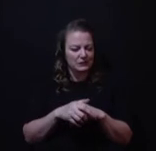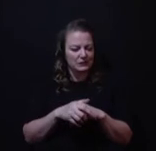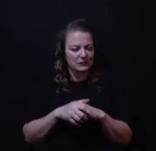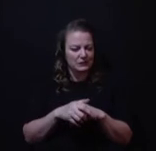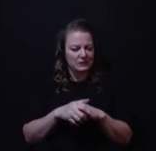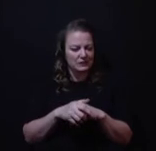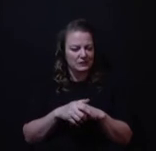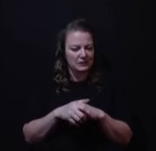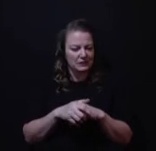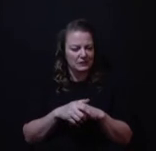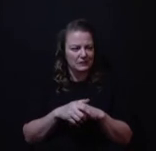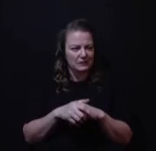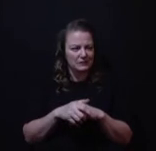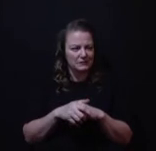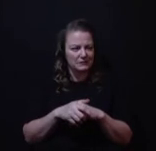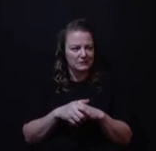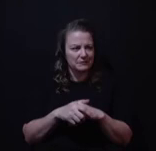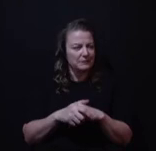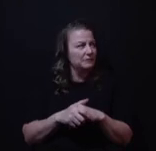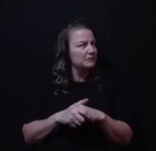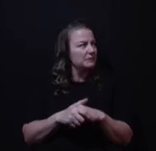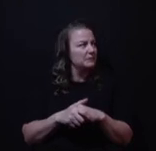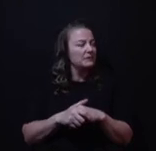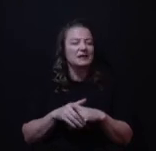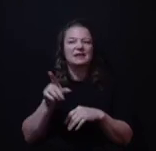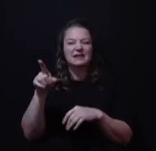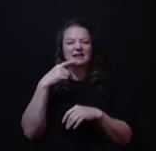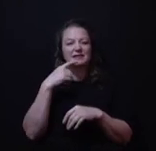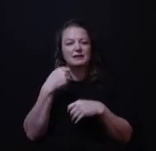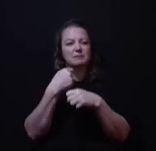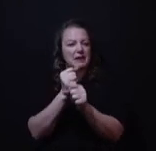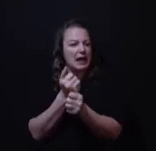I made everything because I love you.